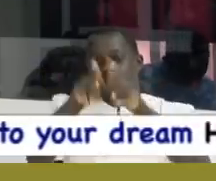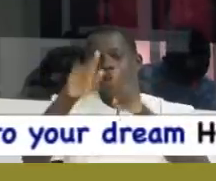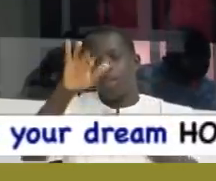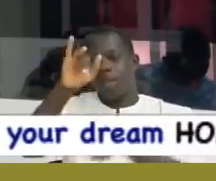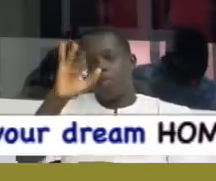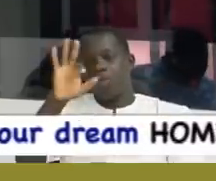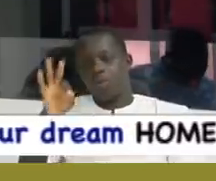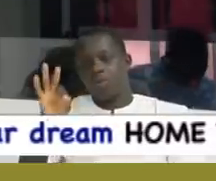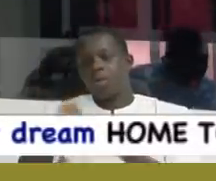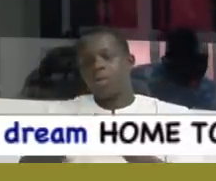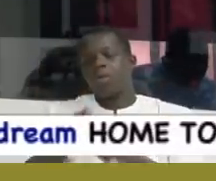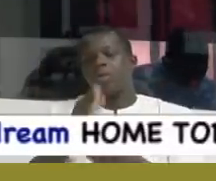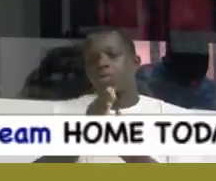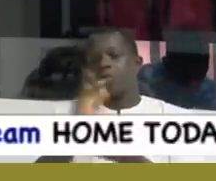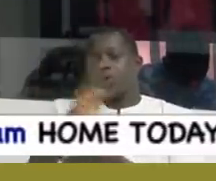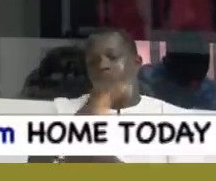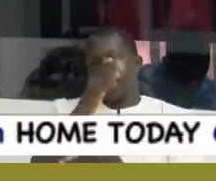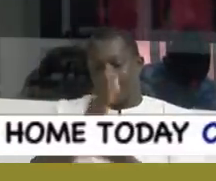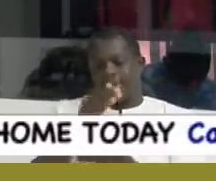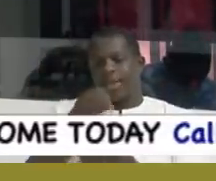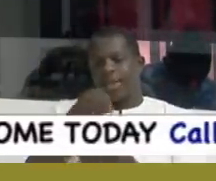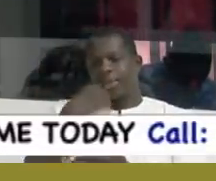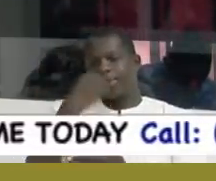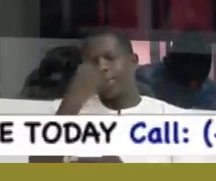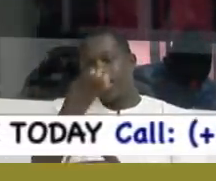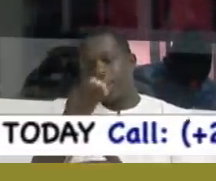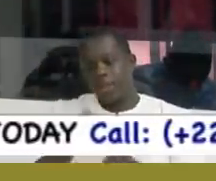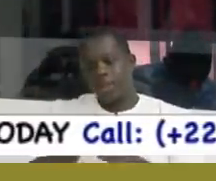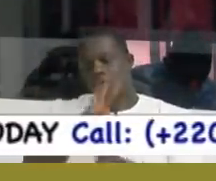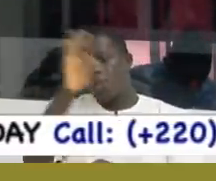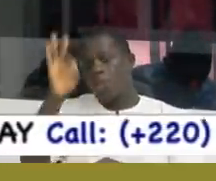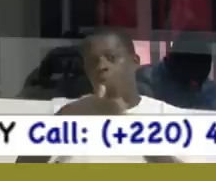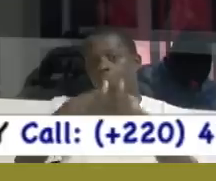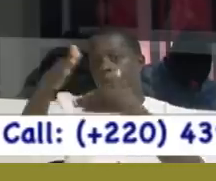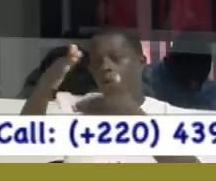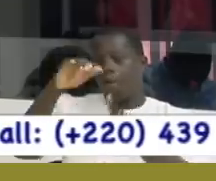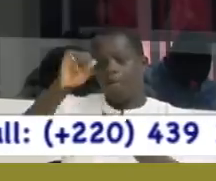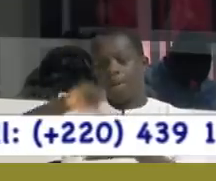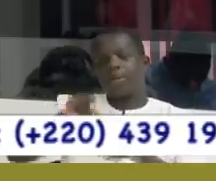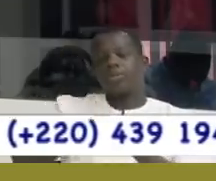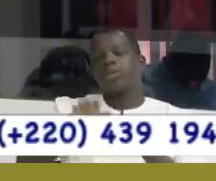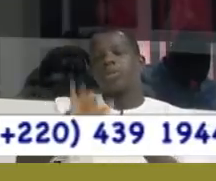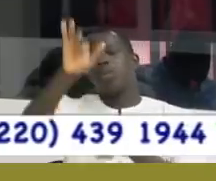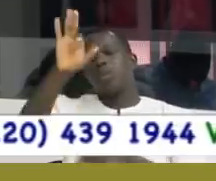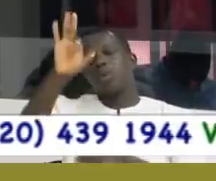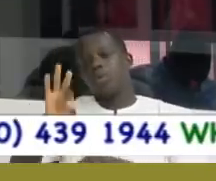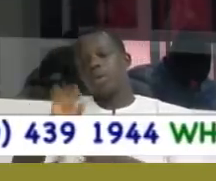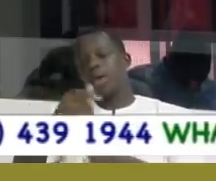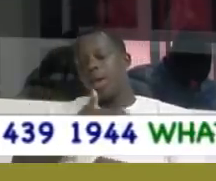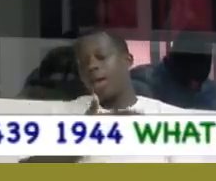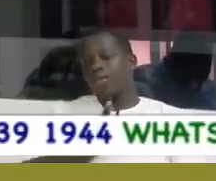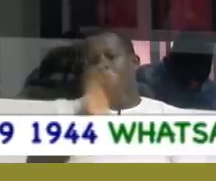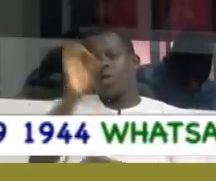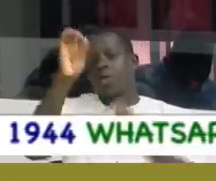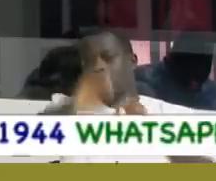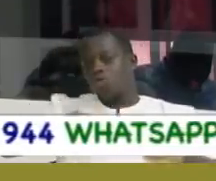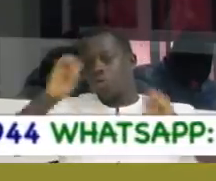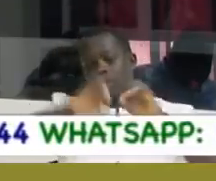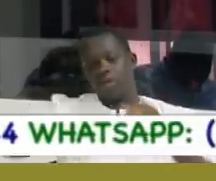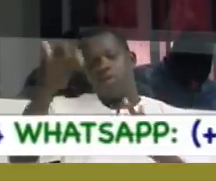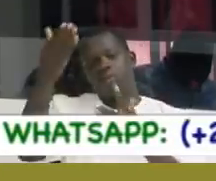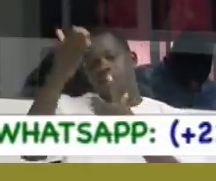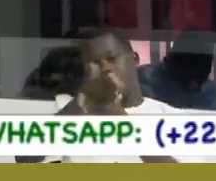Yankuba, that is exactly what I said. It was even getting worse, because with Yankuba, there was nothing to believe that he